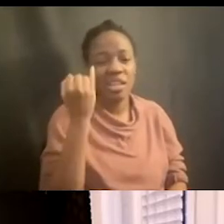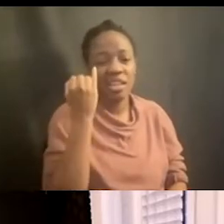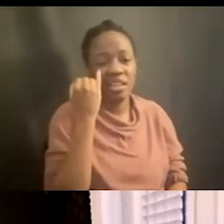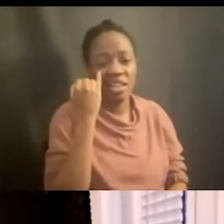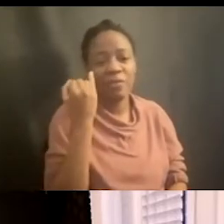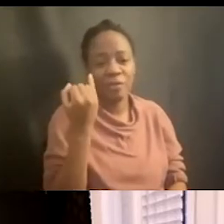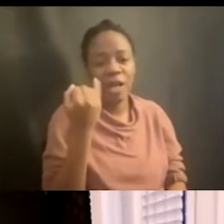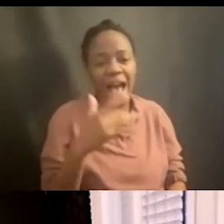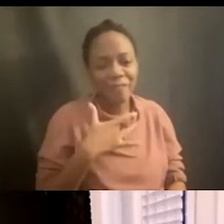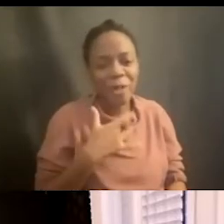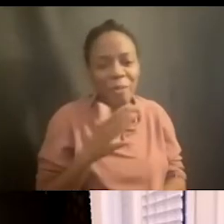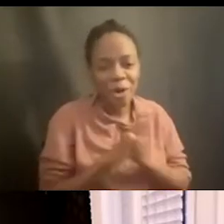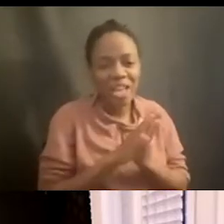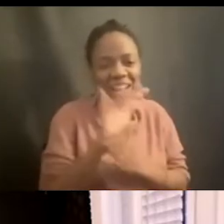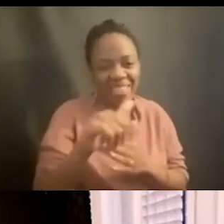motivation.